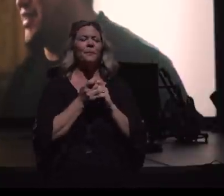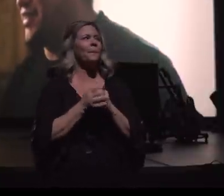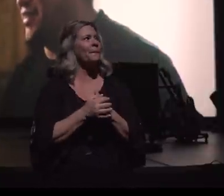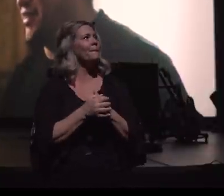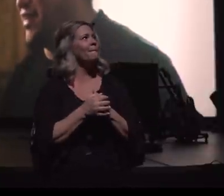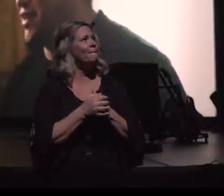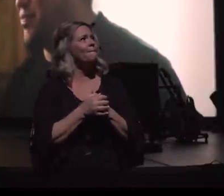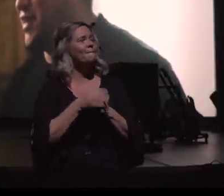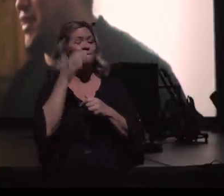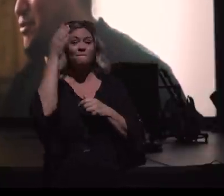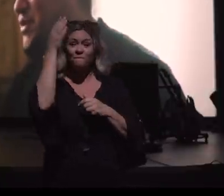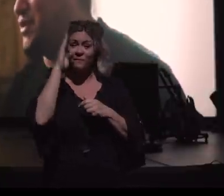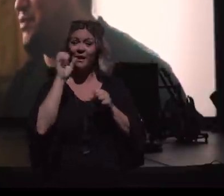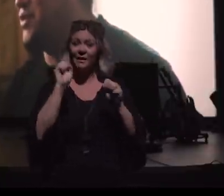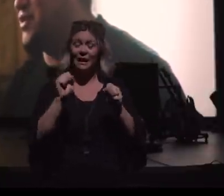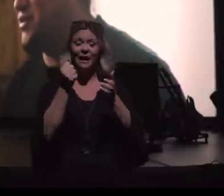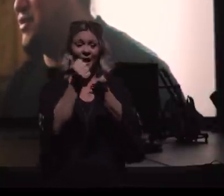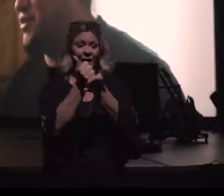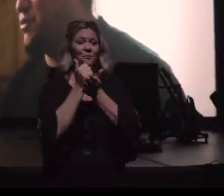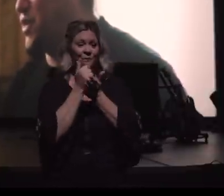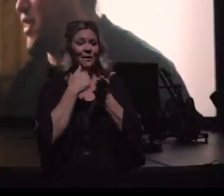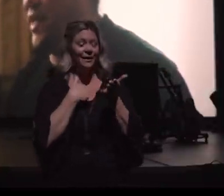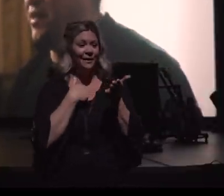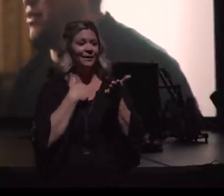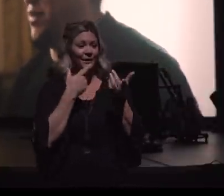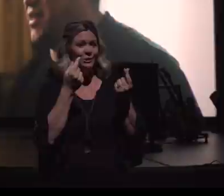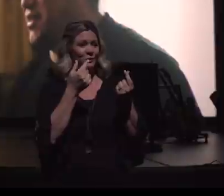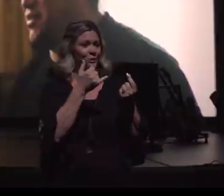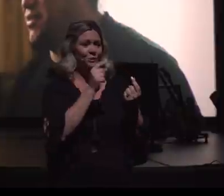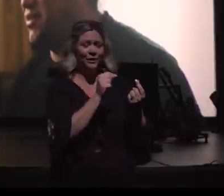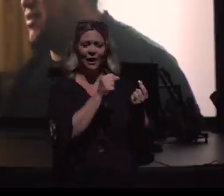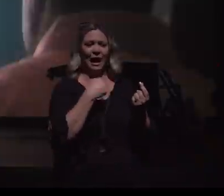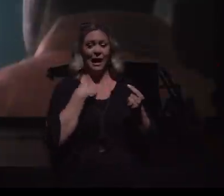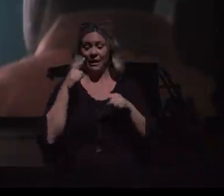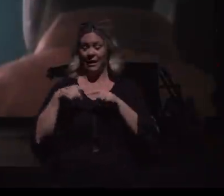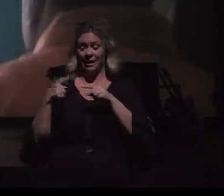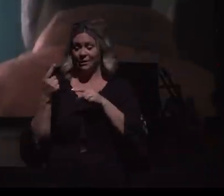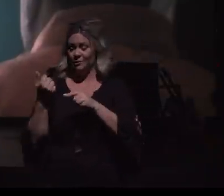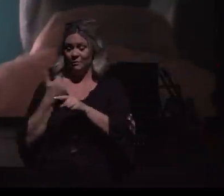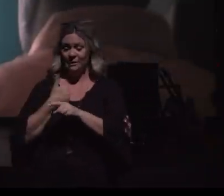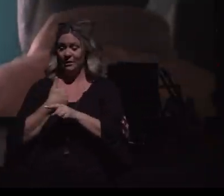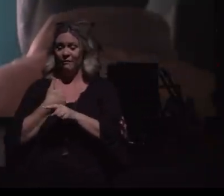it, but it's like, God can help me do this, what I can't do myself.